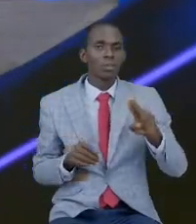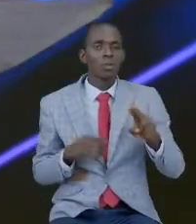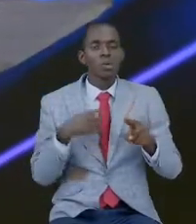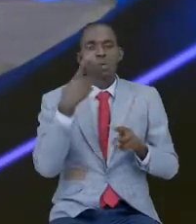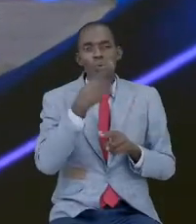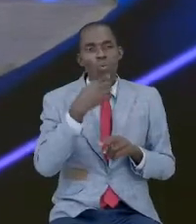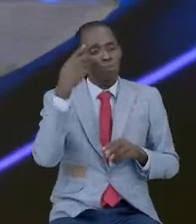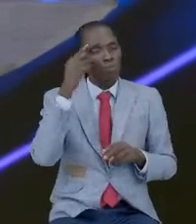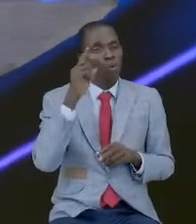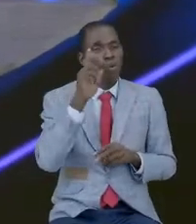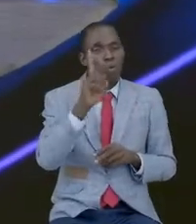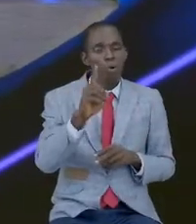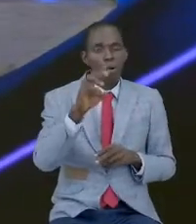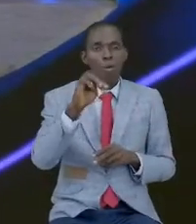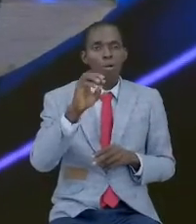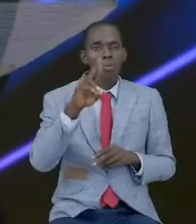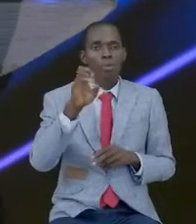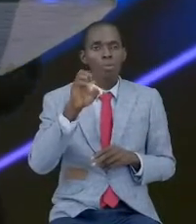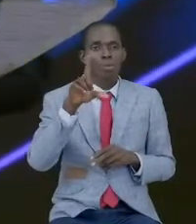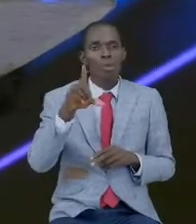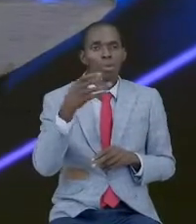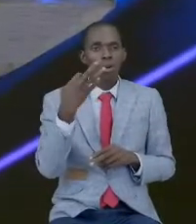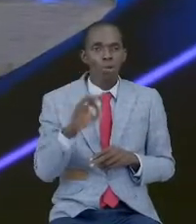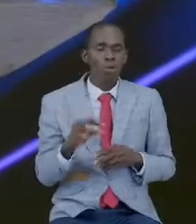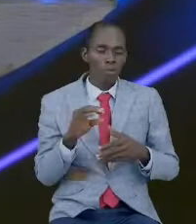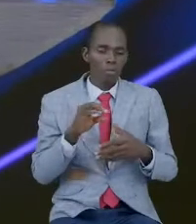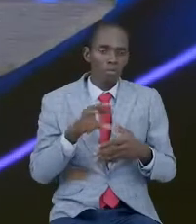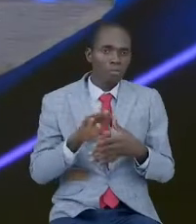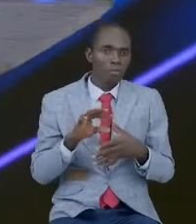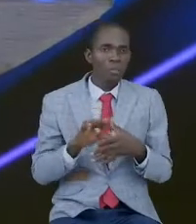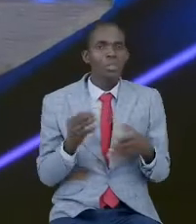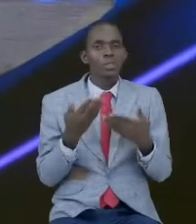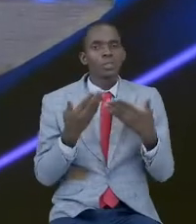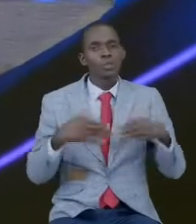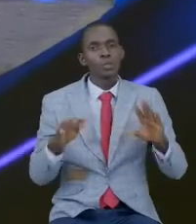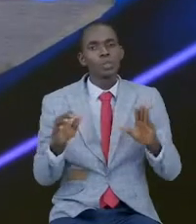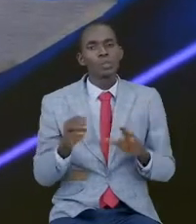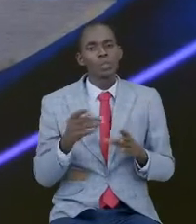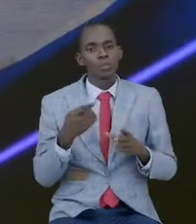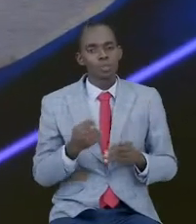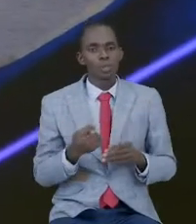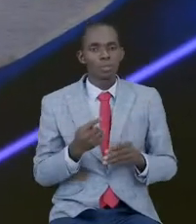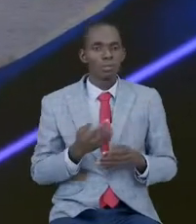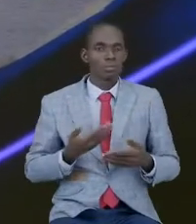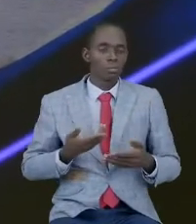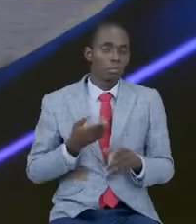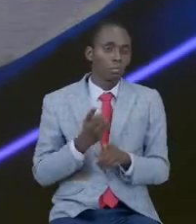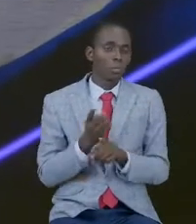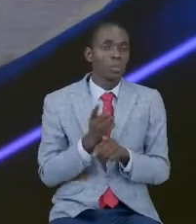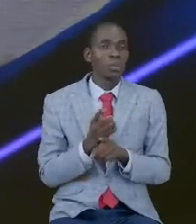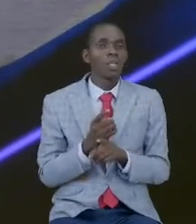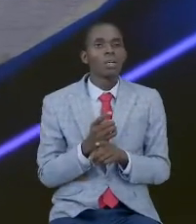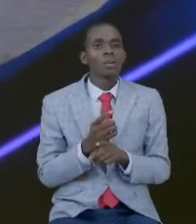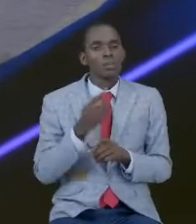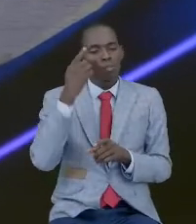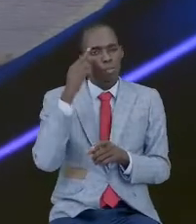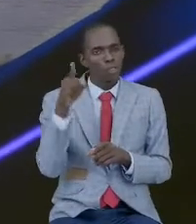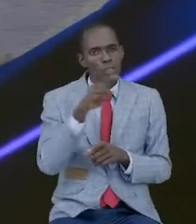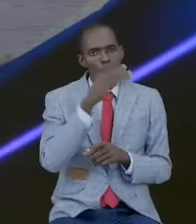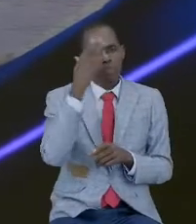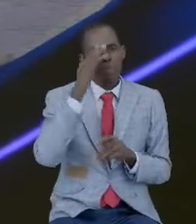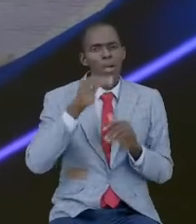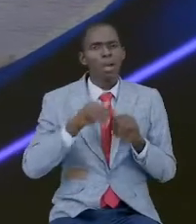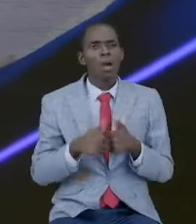sold his birthright. Verse 17, for you know how that